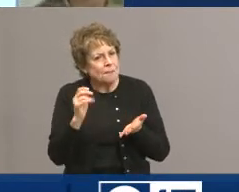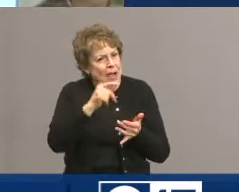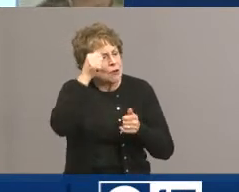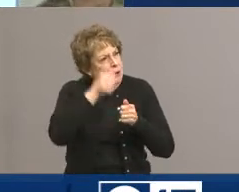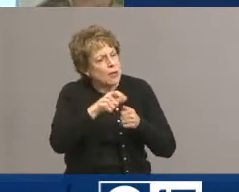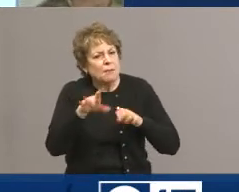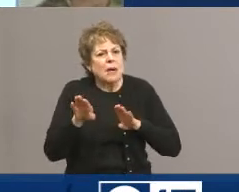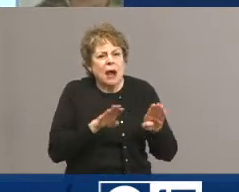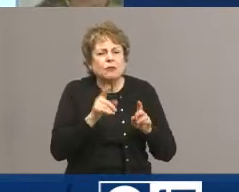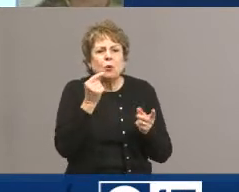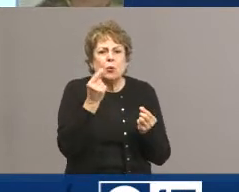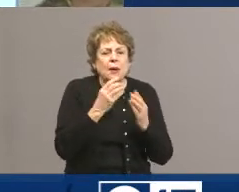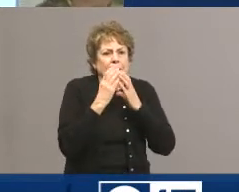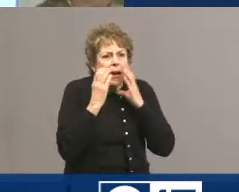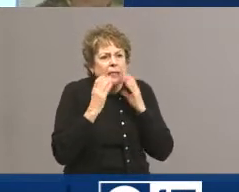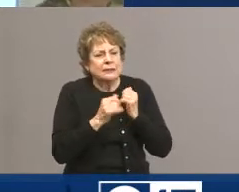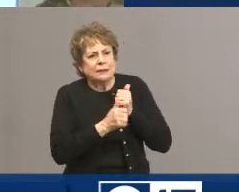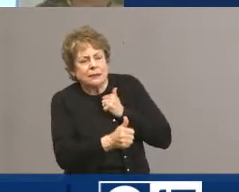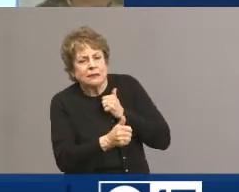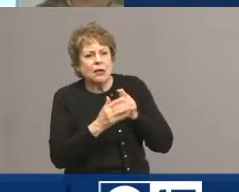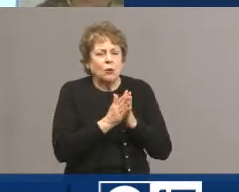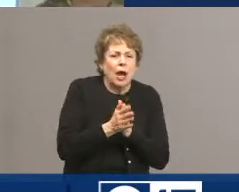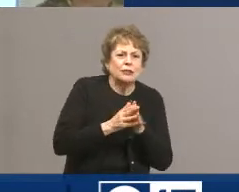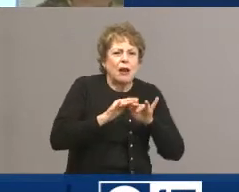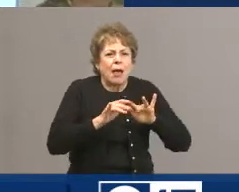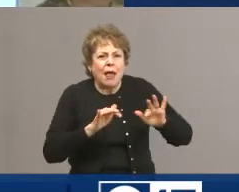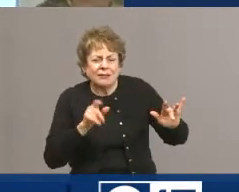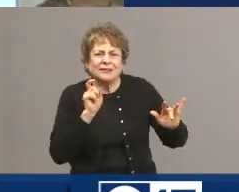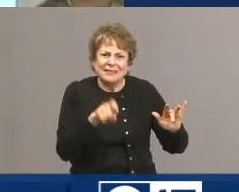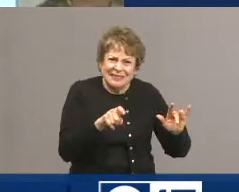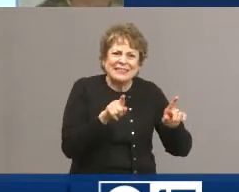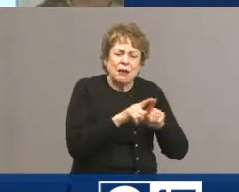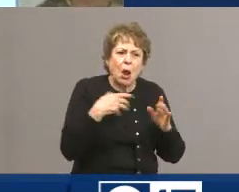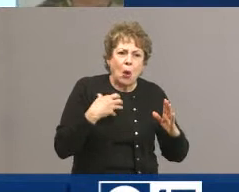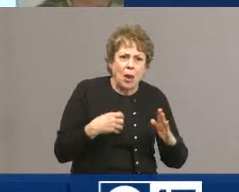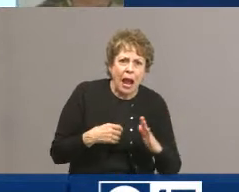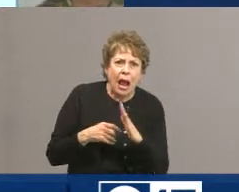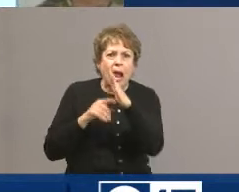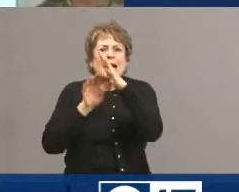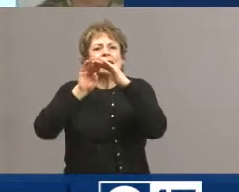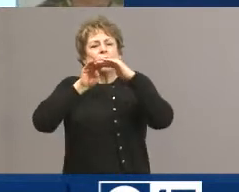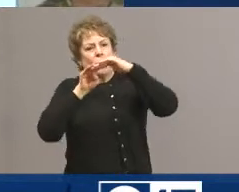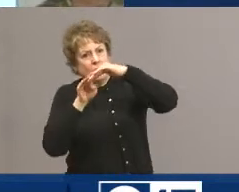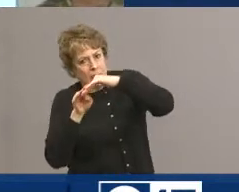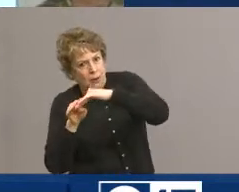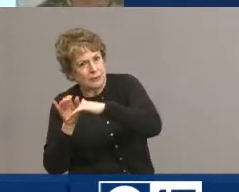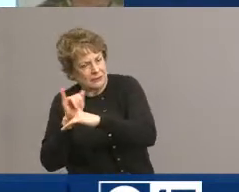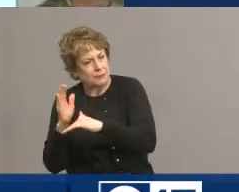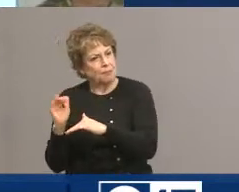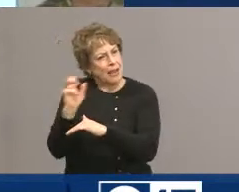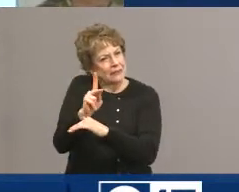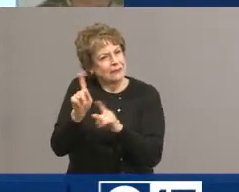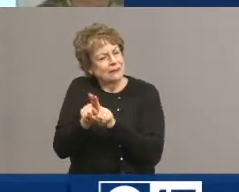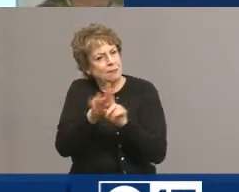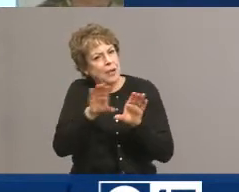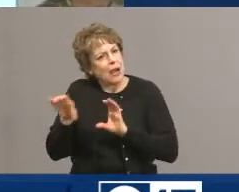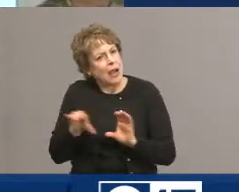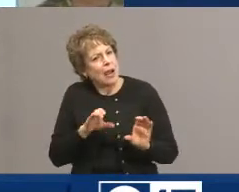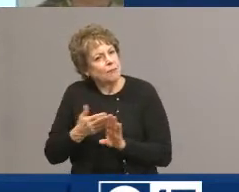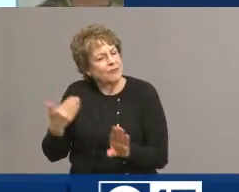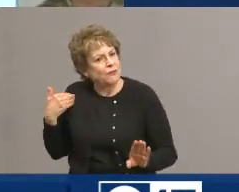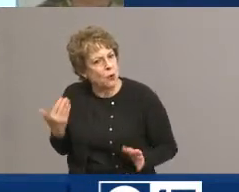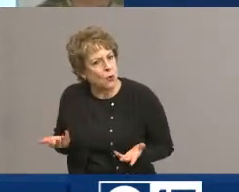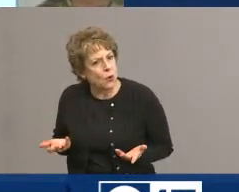our percentage of positive tests. The blue mountain represents the number of tests that we have and the increase in